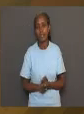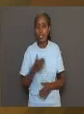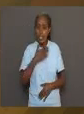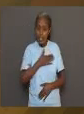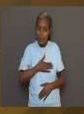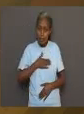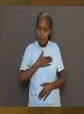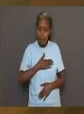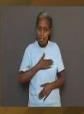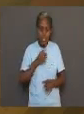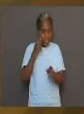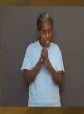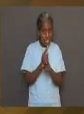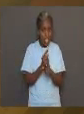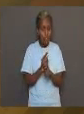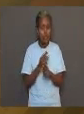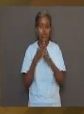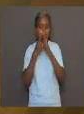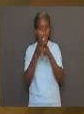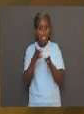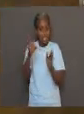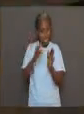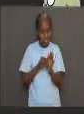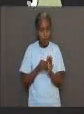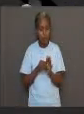Please write your answer down now, students.